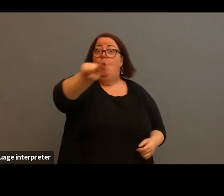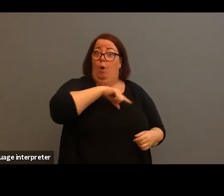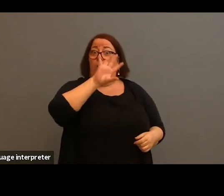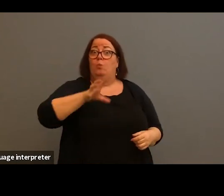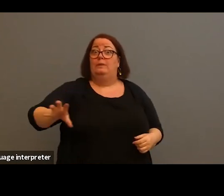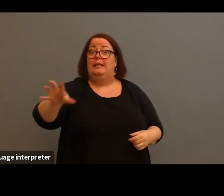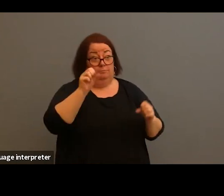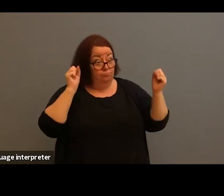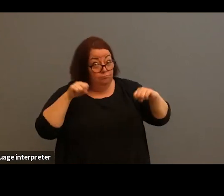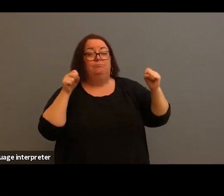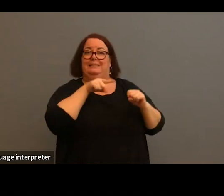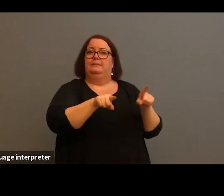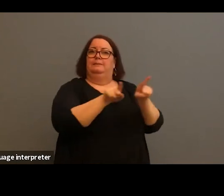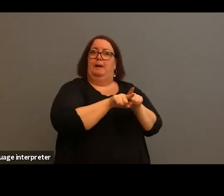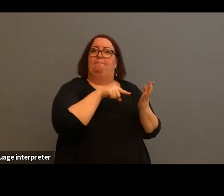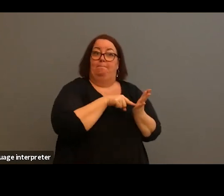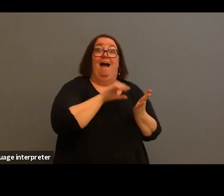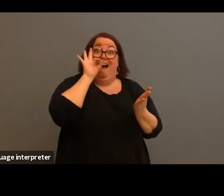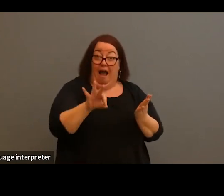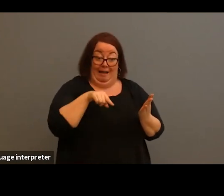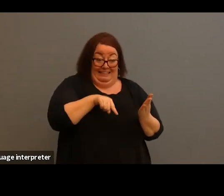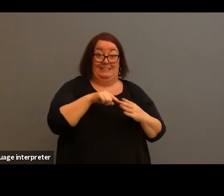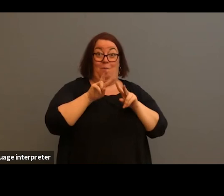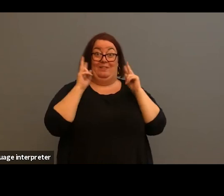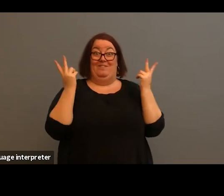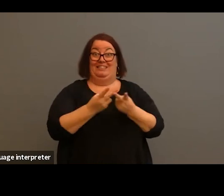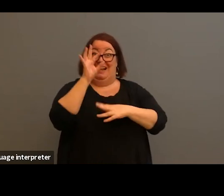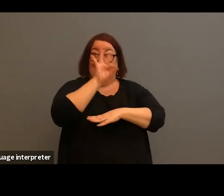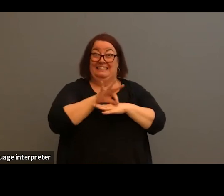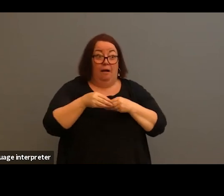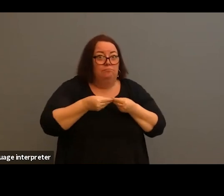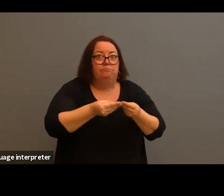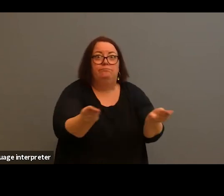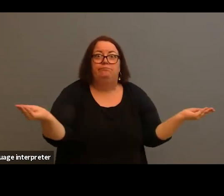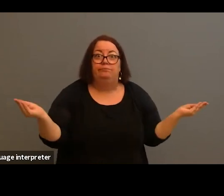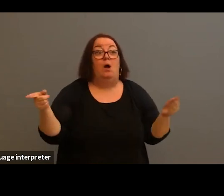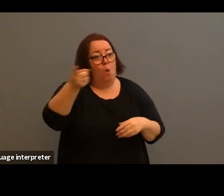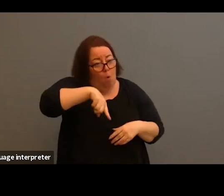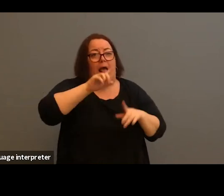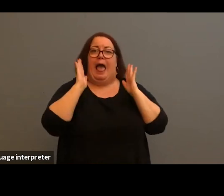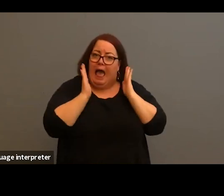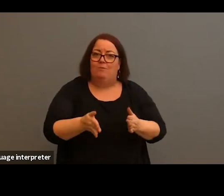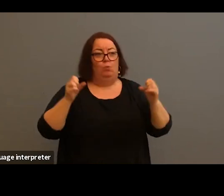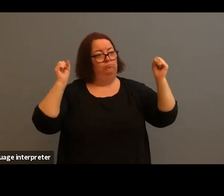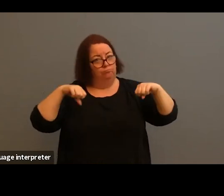universal design approach in our organizations to make sure that our outcomes